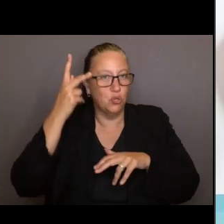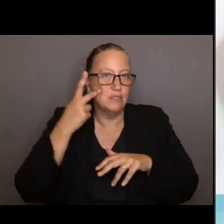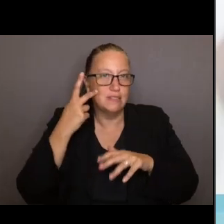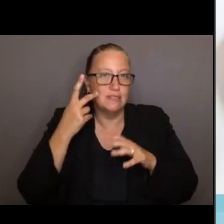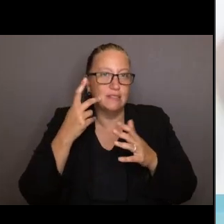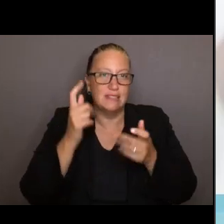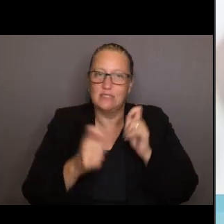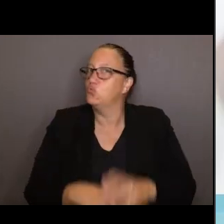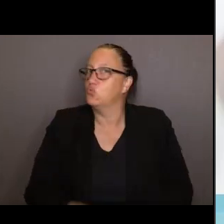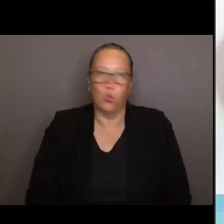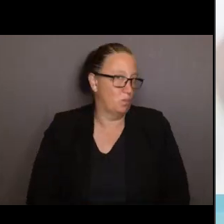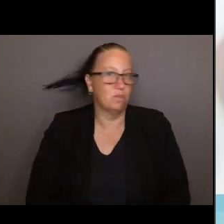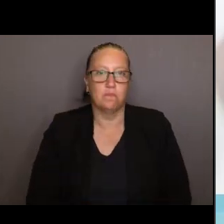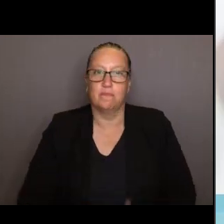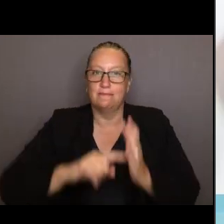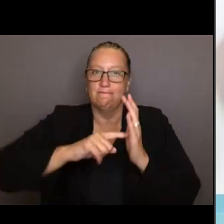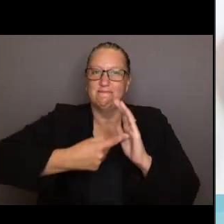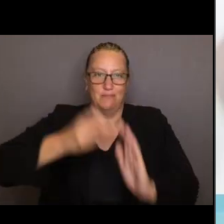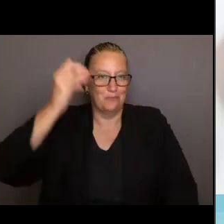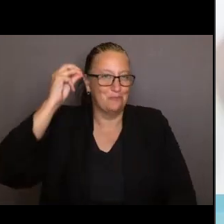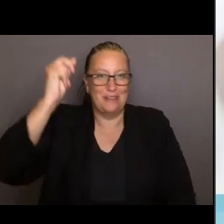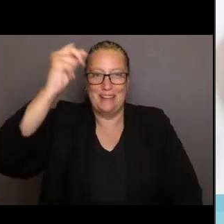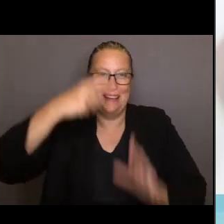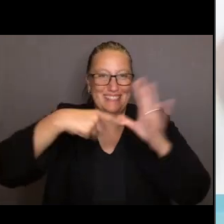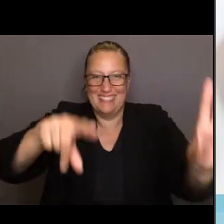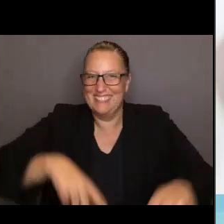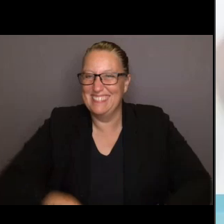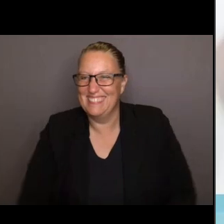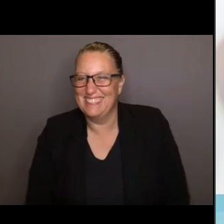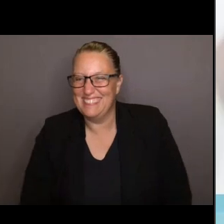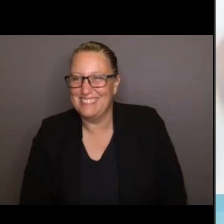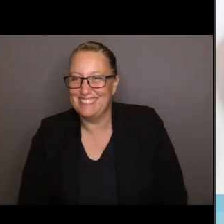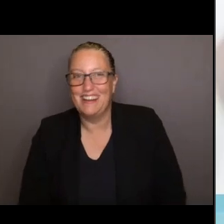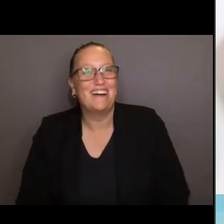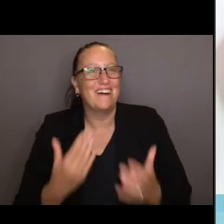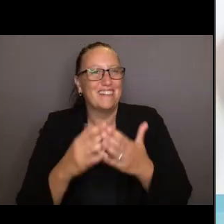No, okay, quick answer. That's an easy one. No. All right, on that note,